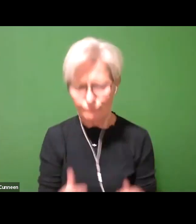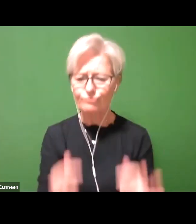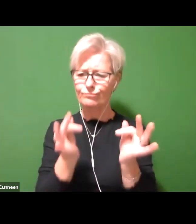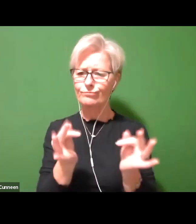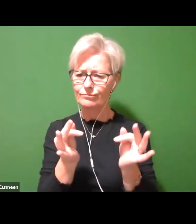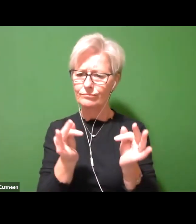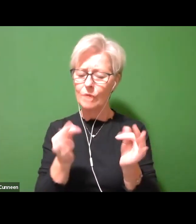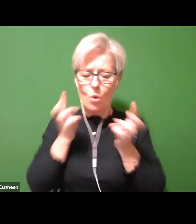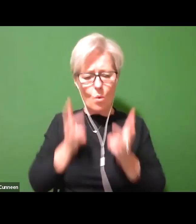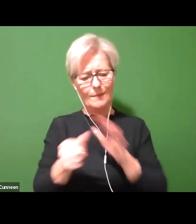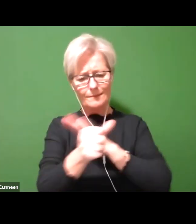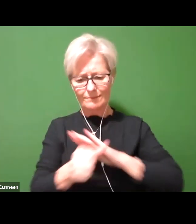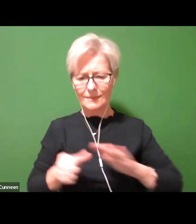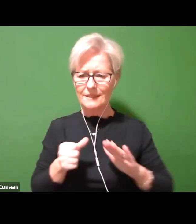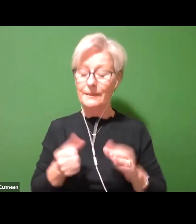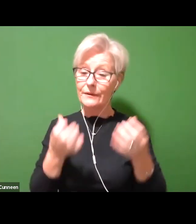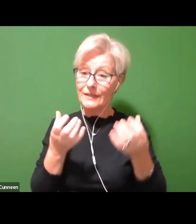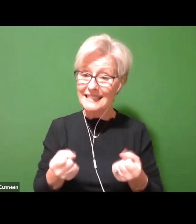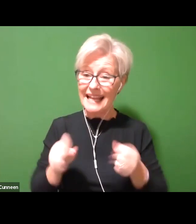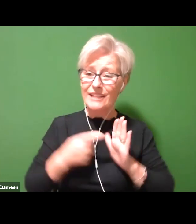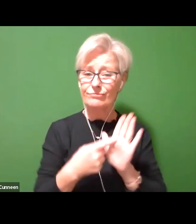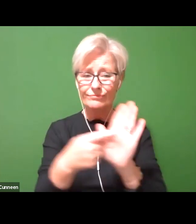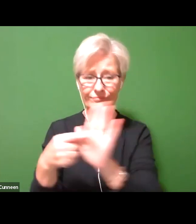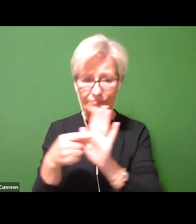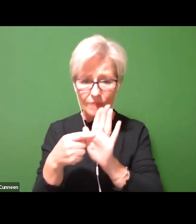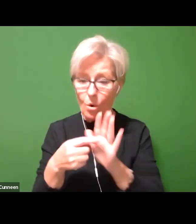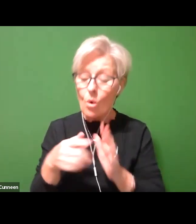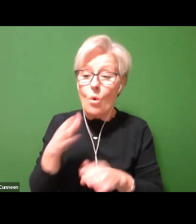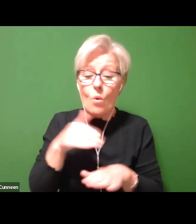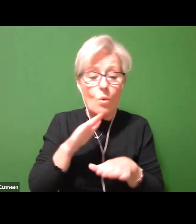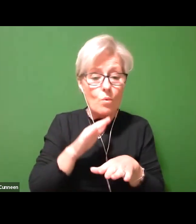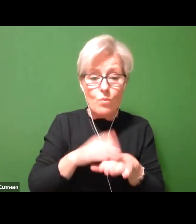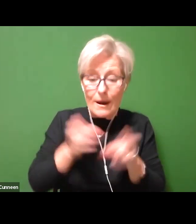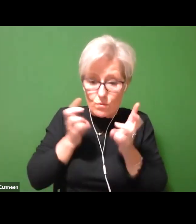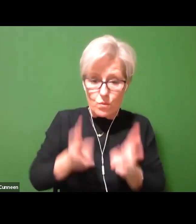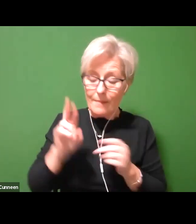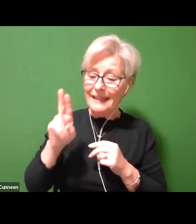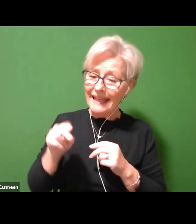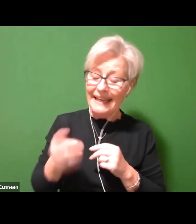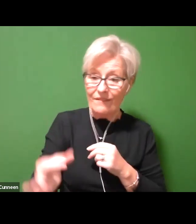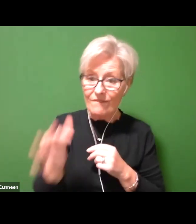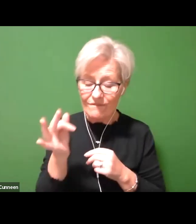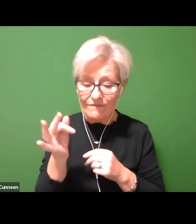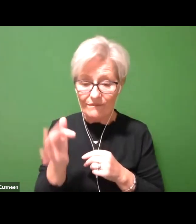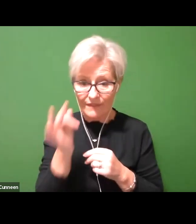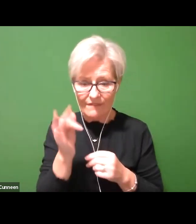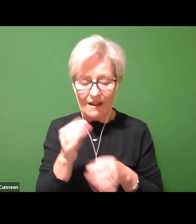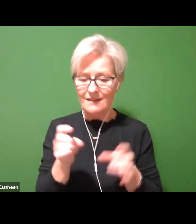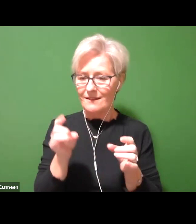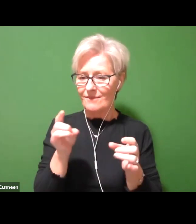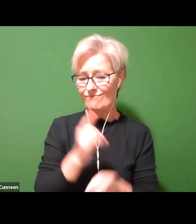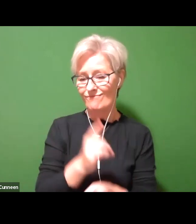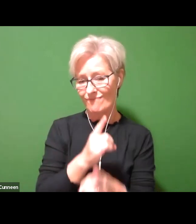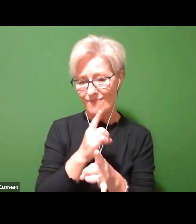signposts help available for women to mind physical, mental and social health and well-being within the